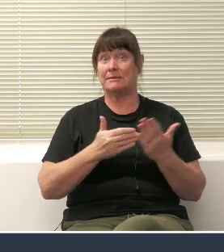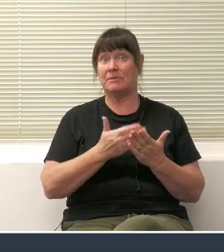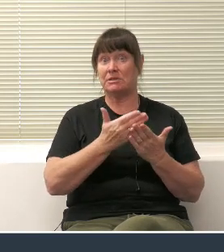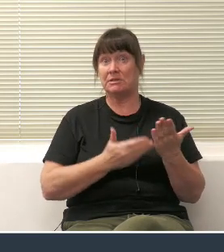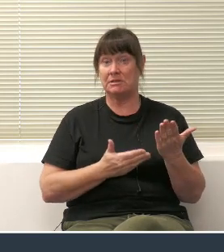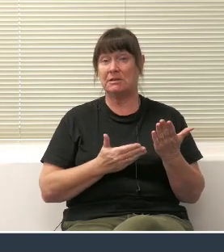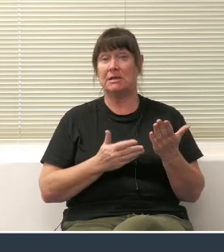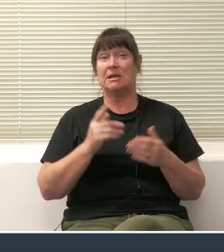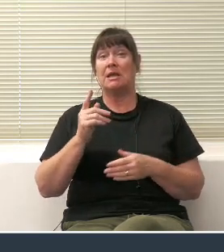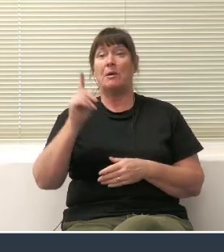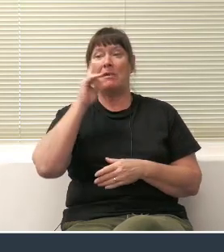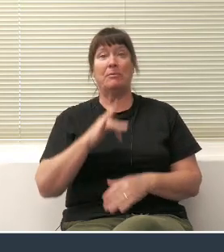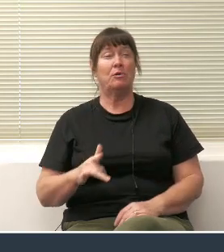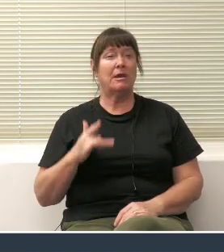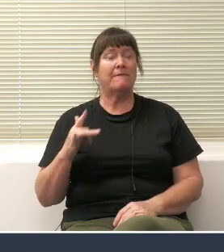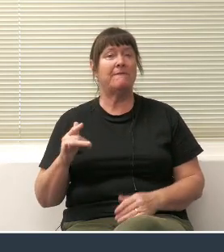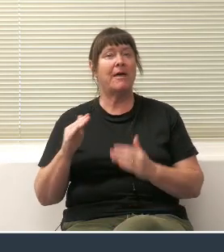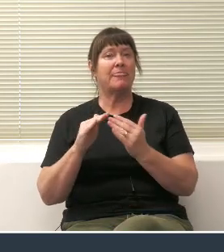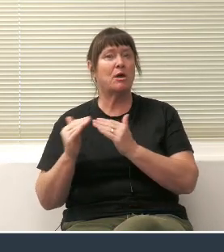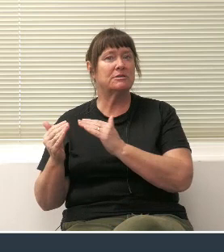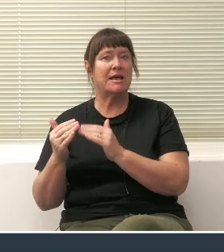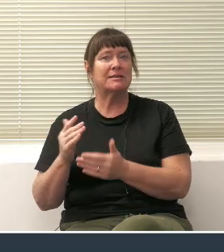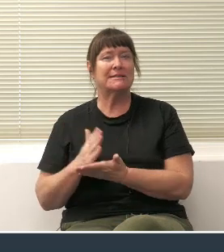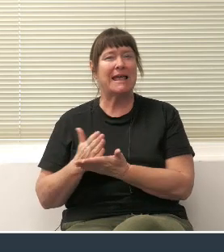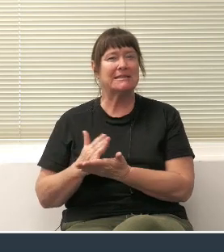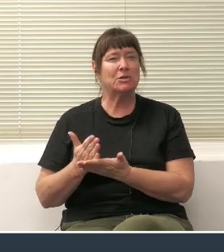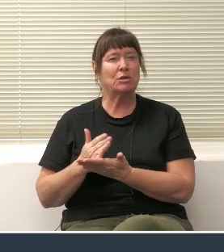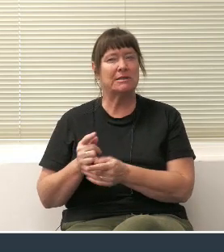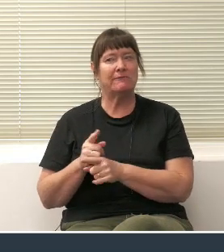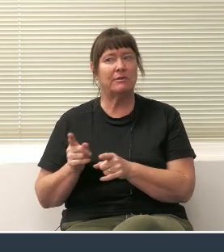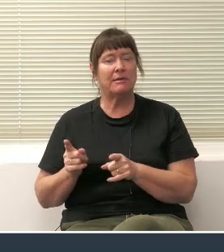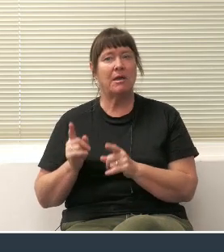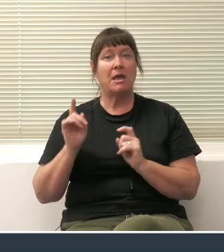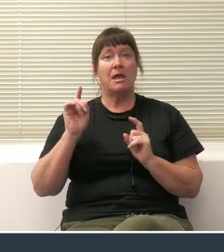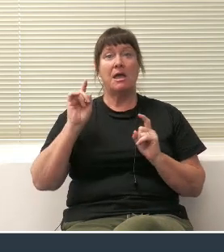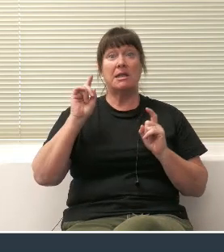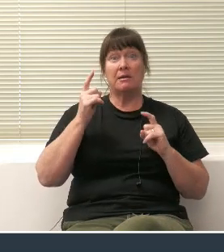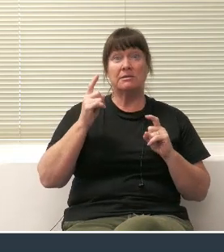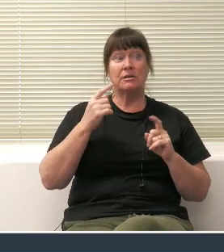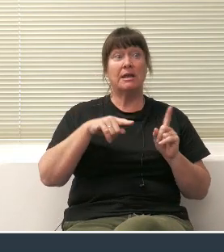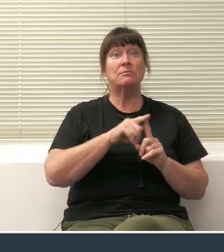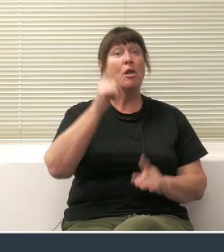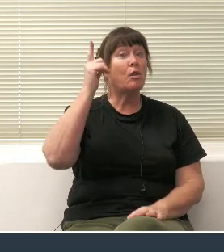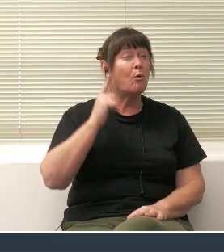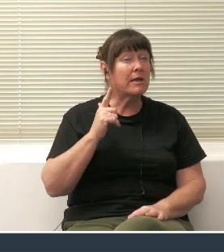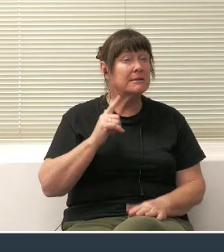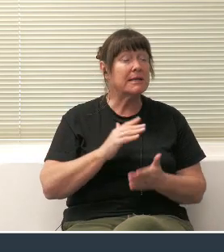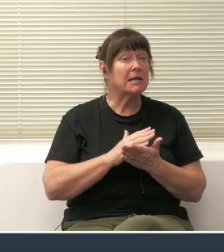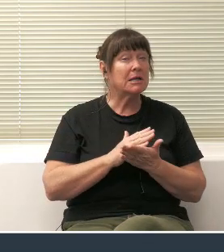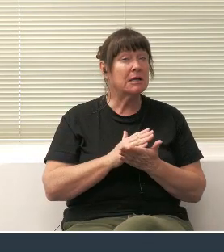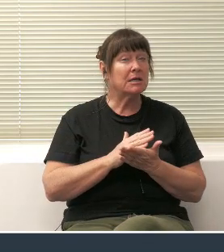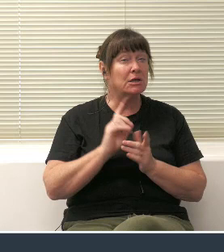was uncertainty for our tenants. And I'm concerned, and even from our lawyers, there's concern about